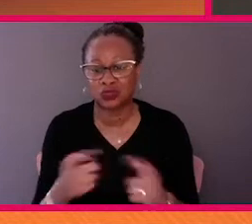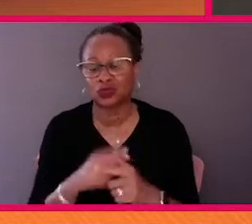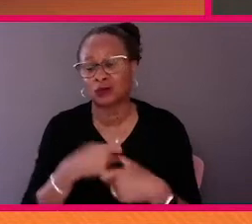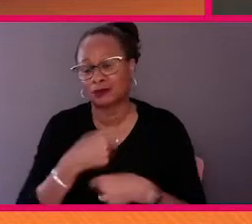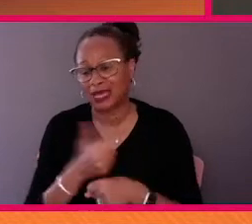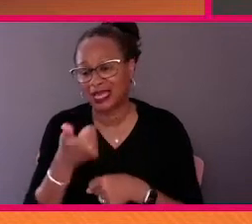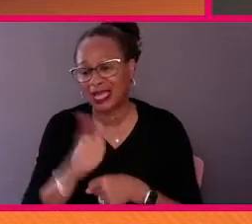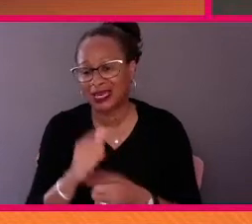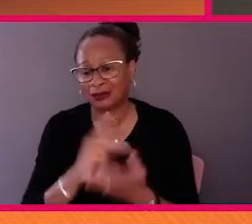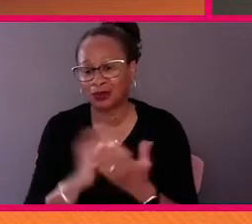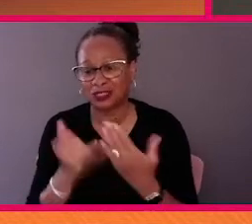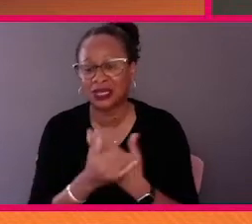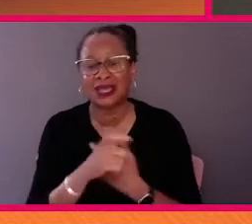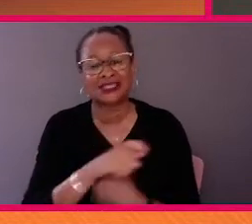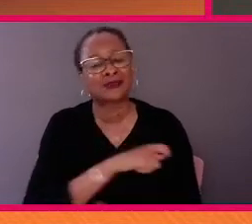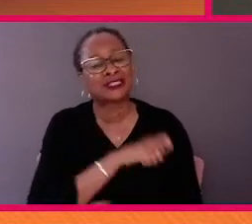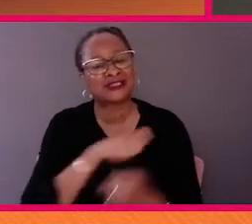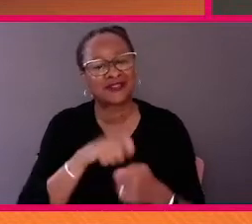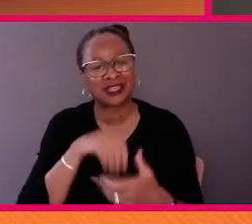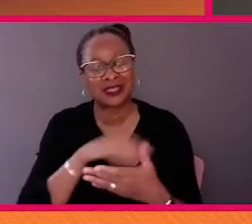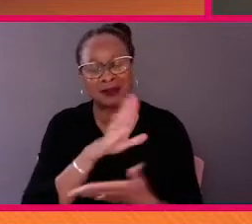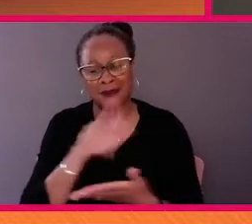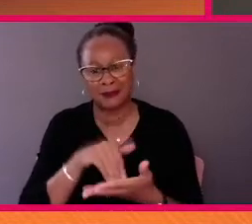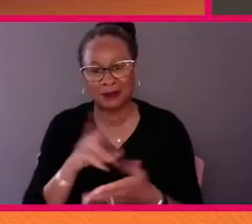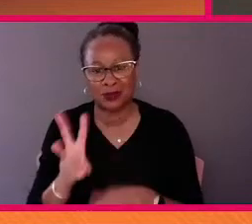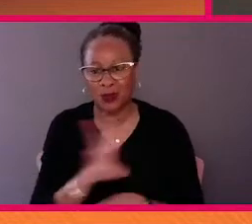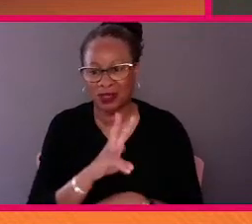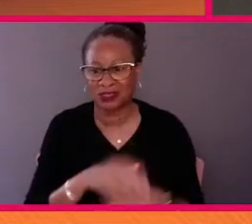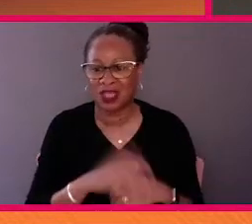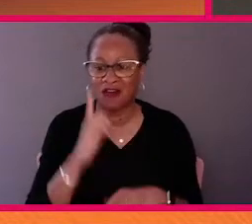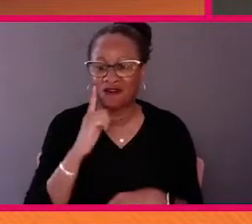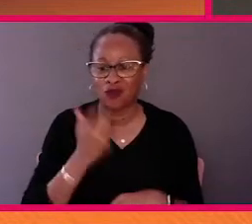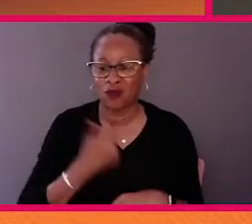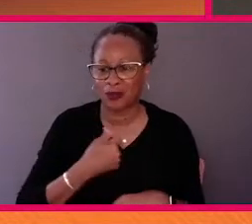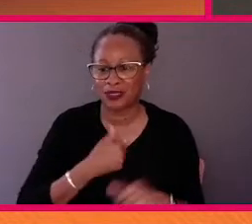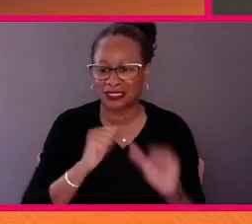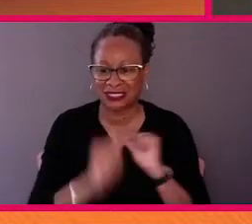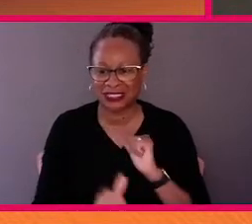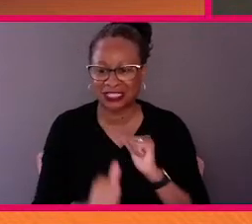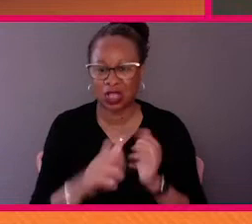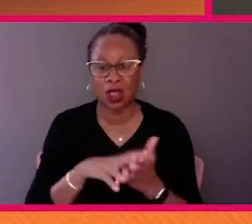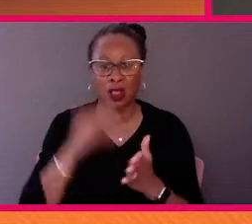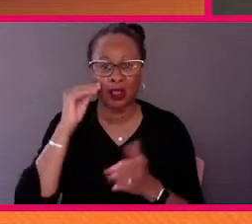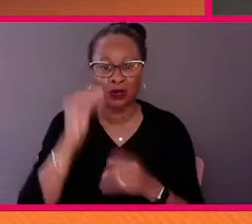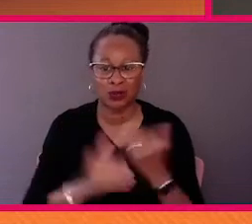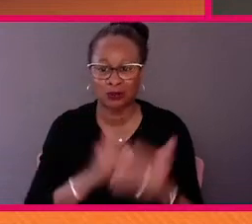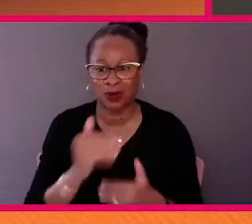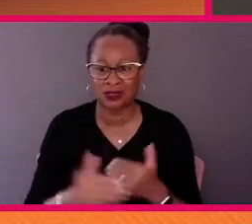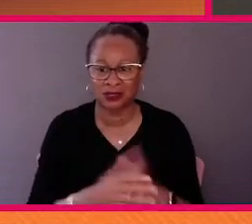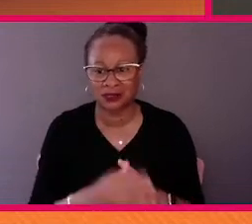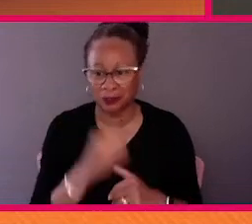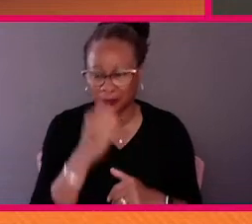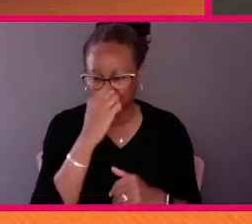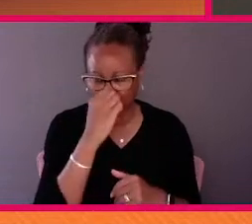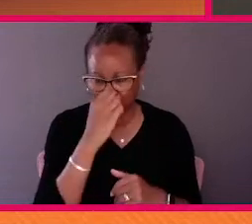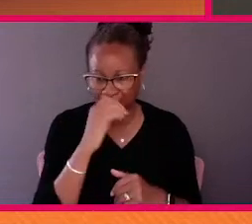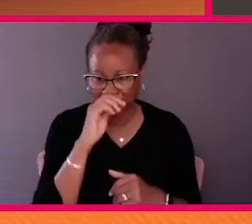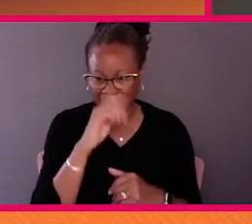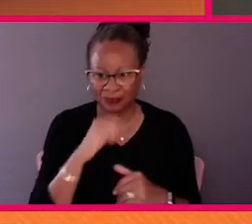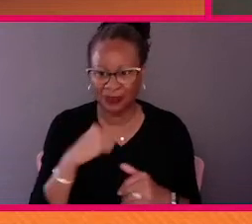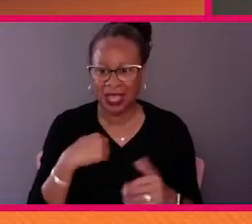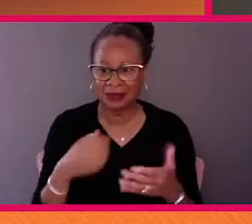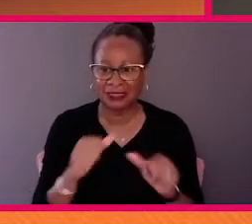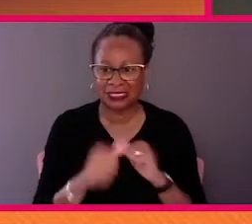especially in the Midwest. And I think for me, it's still a learning process. I'm still new to